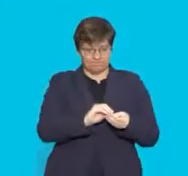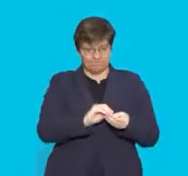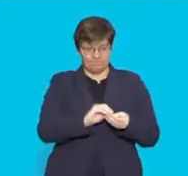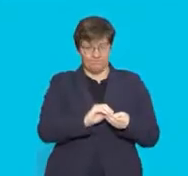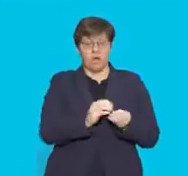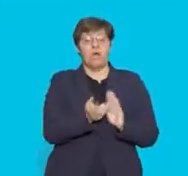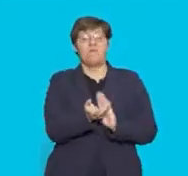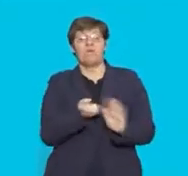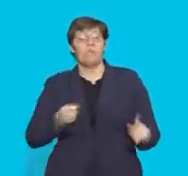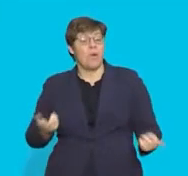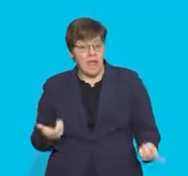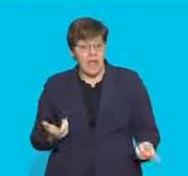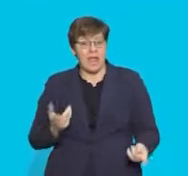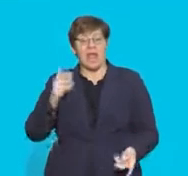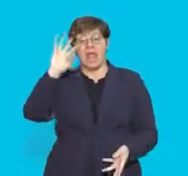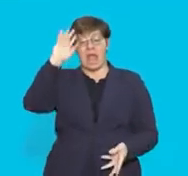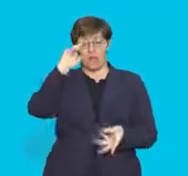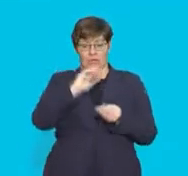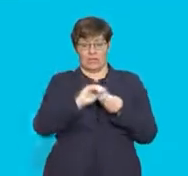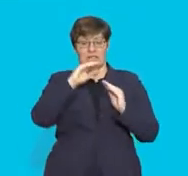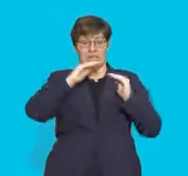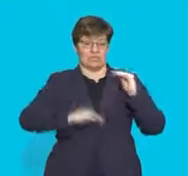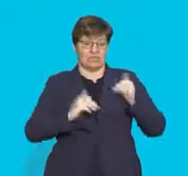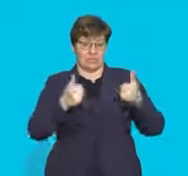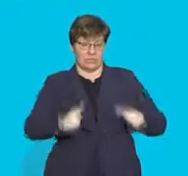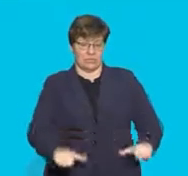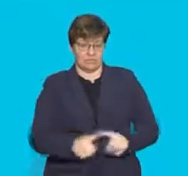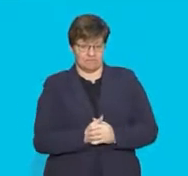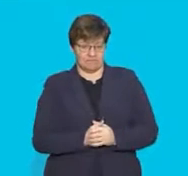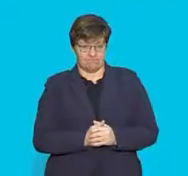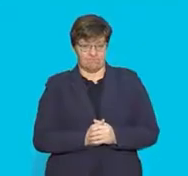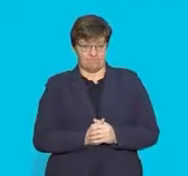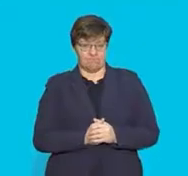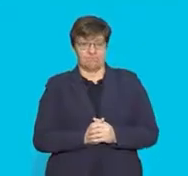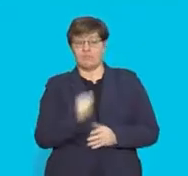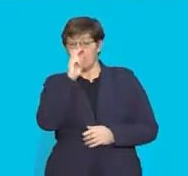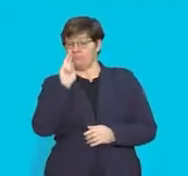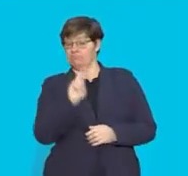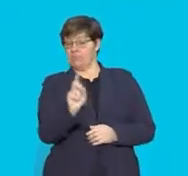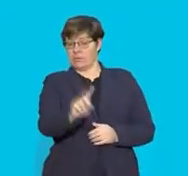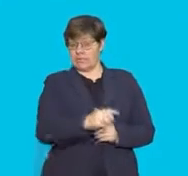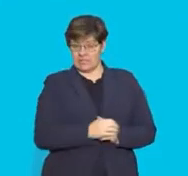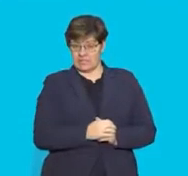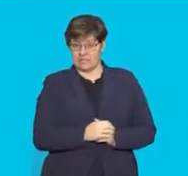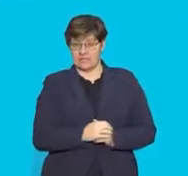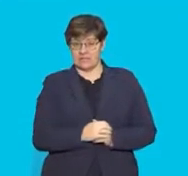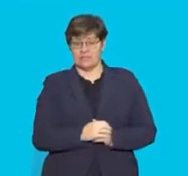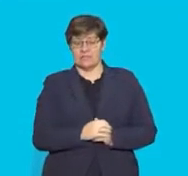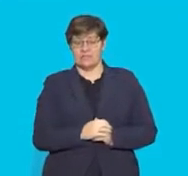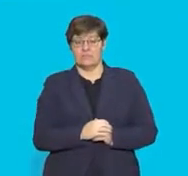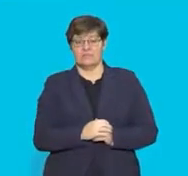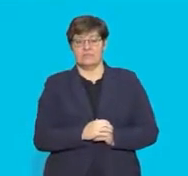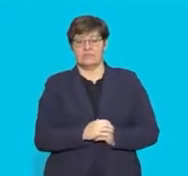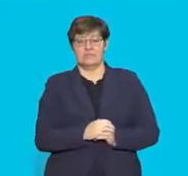taken out of your accumulated depreciation account. So in other words, this is what you're looking at. You're looking at,